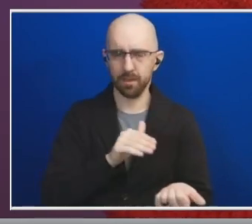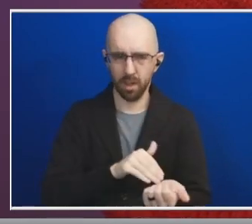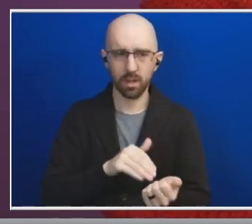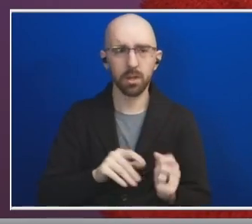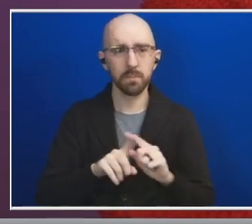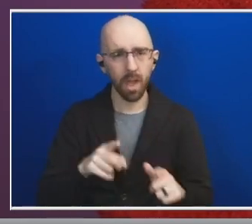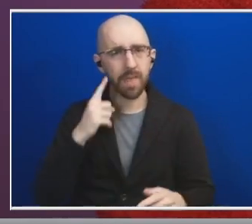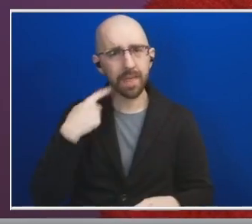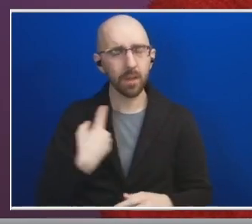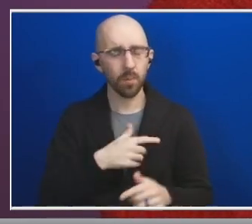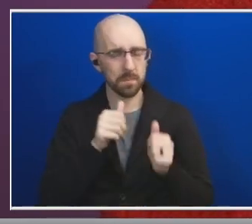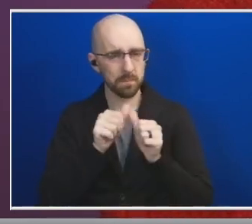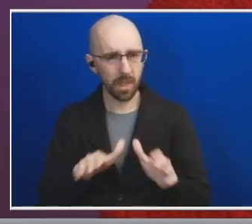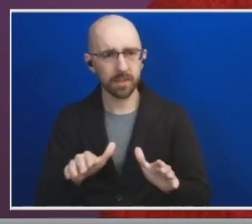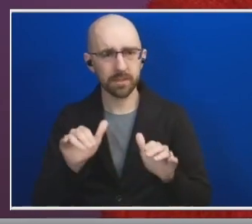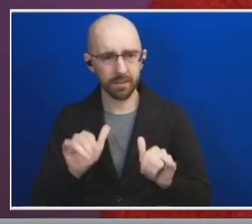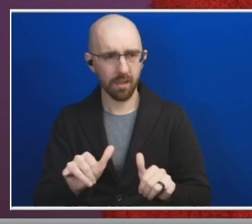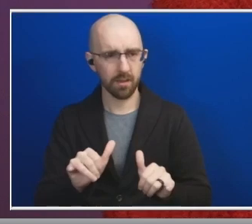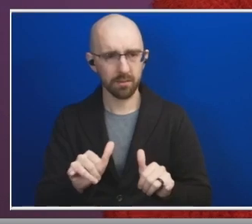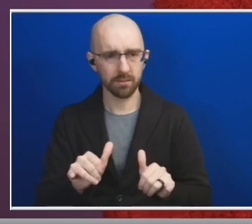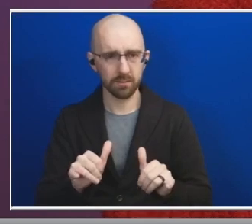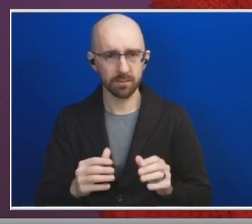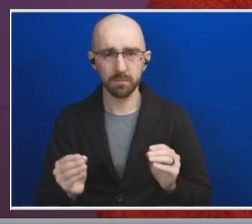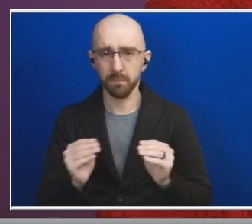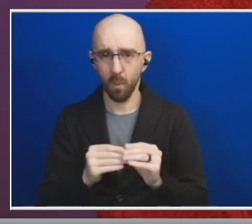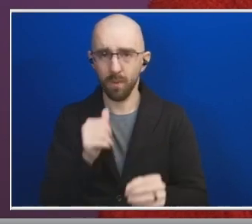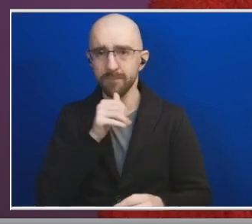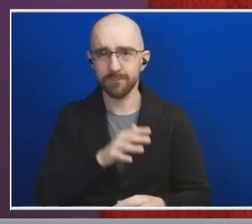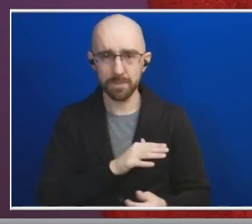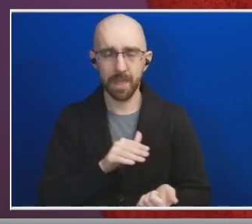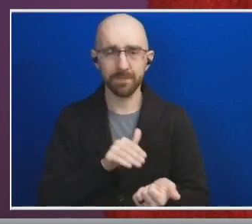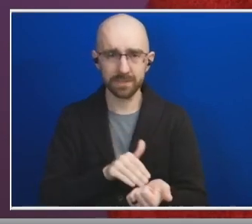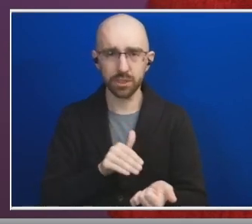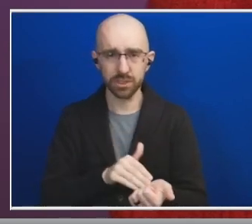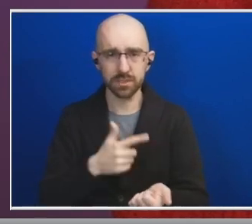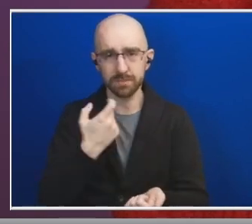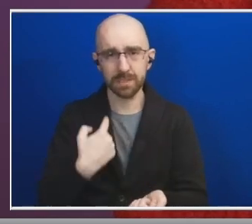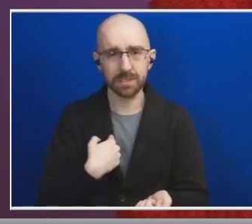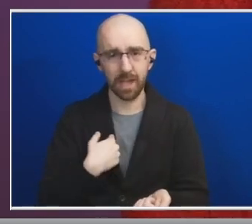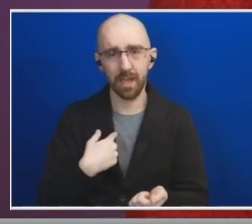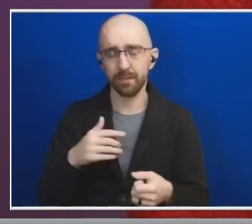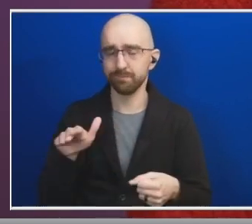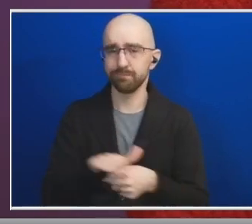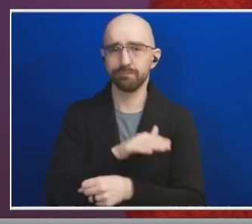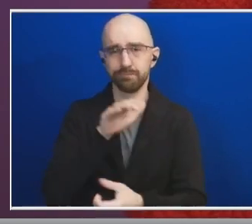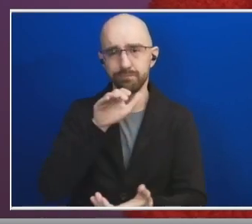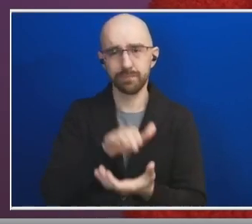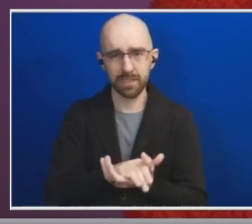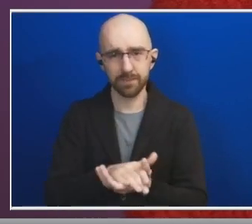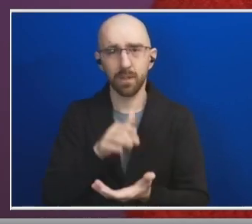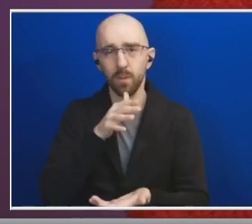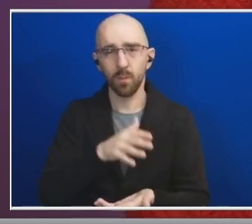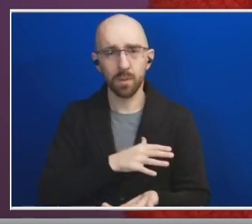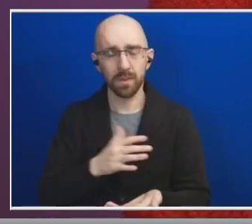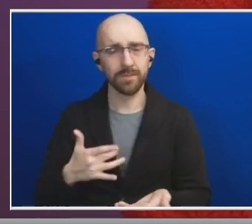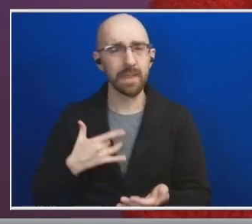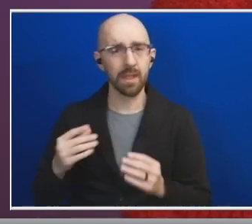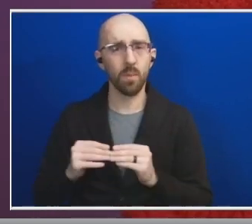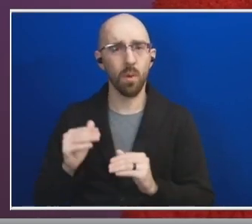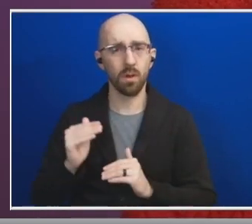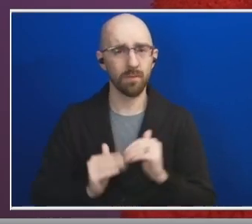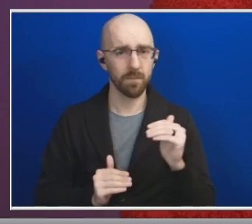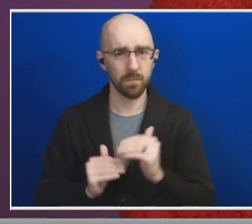there's more female physicians, because I totally believe women feel more comfortable talking to